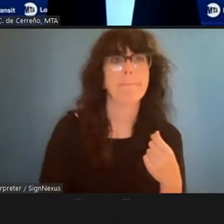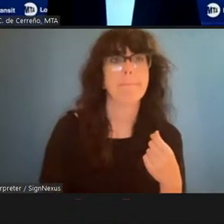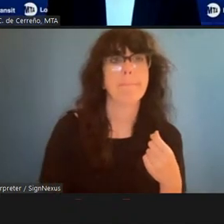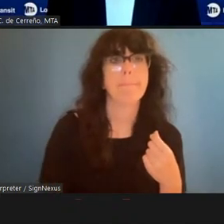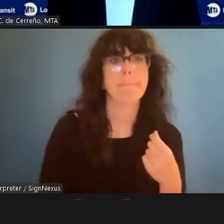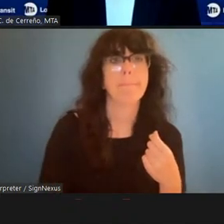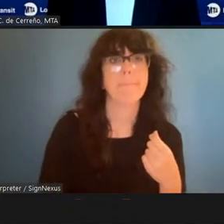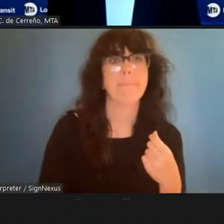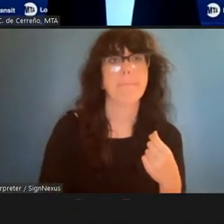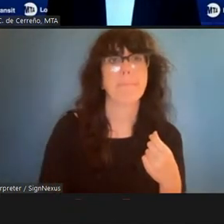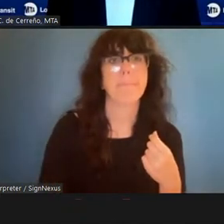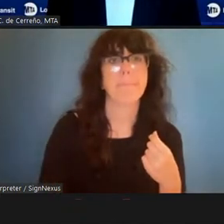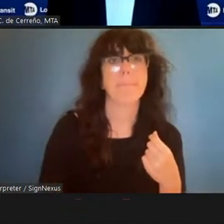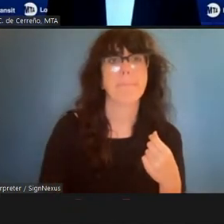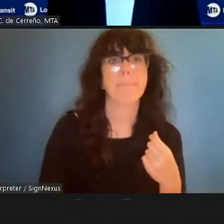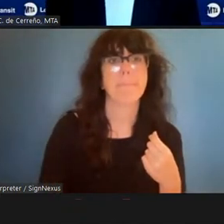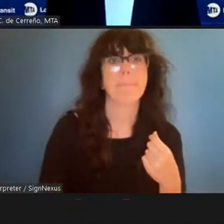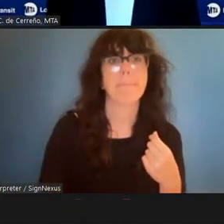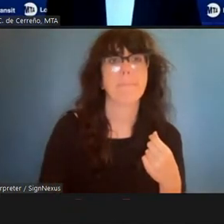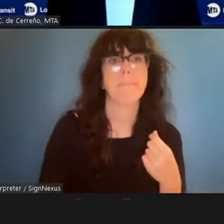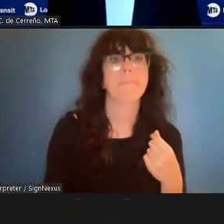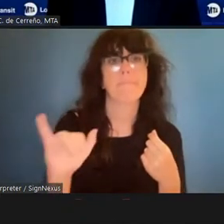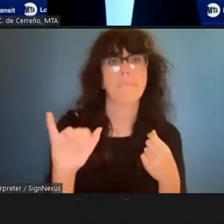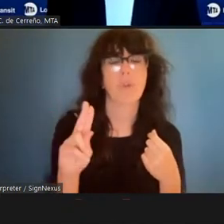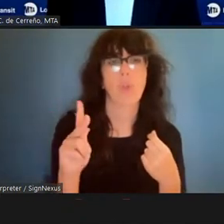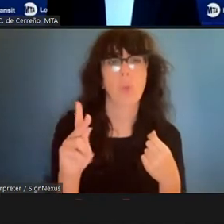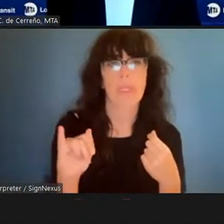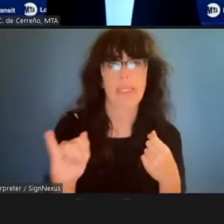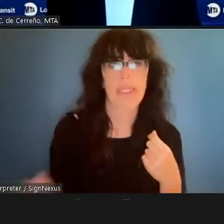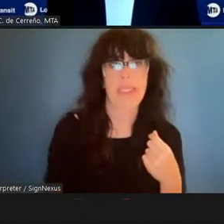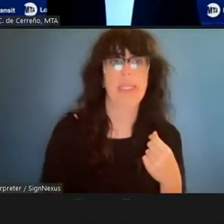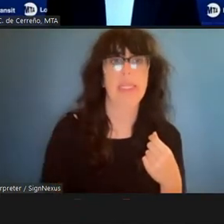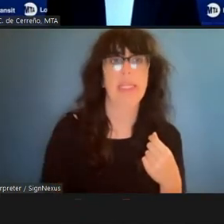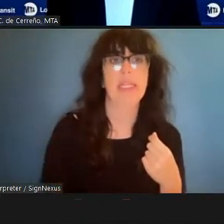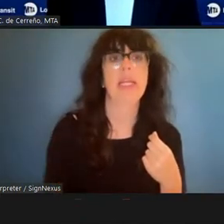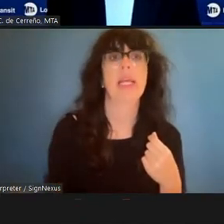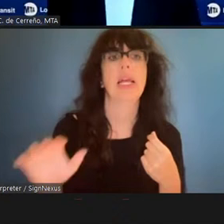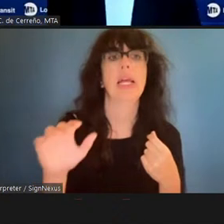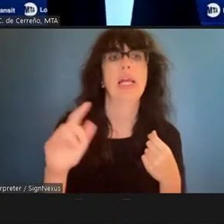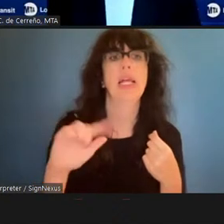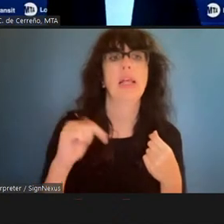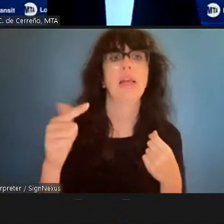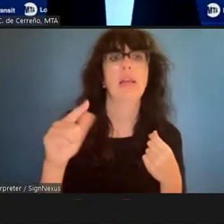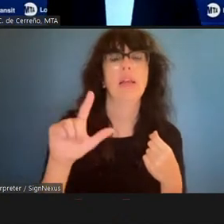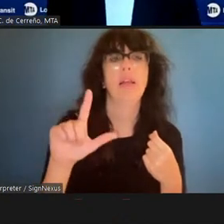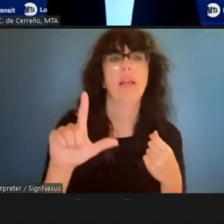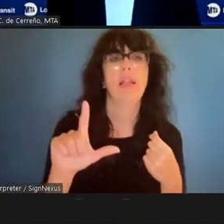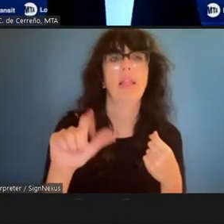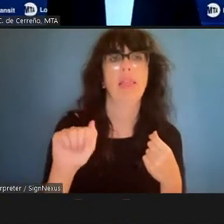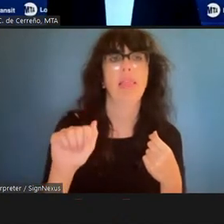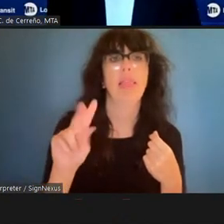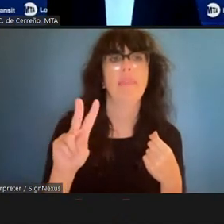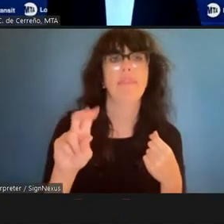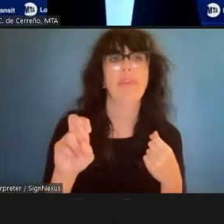the next speaker is yuki endo followed by levi quincy jones